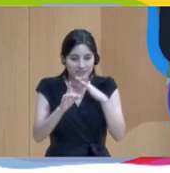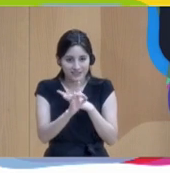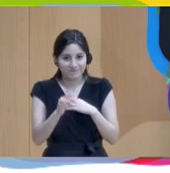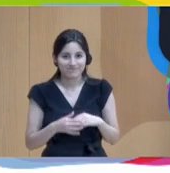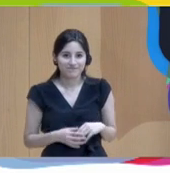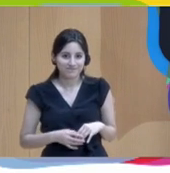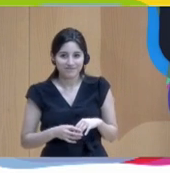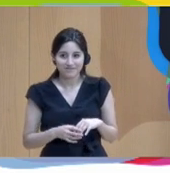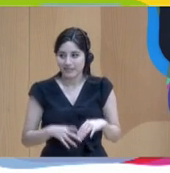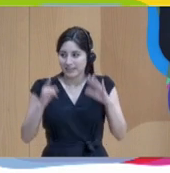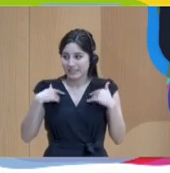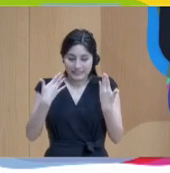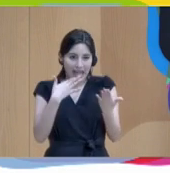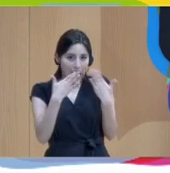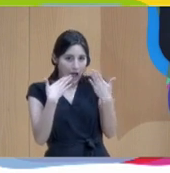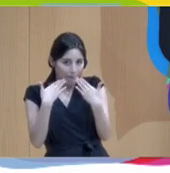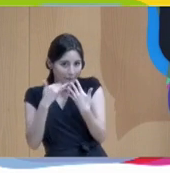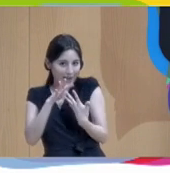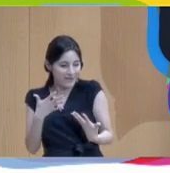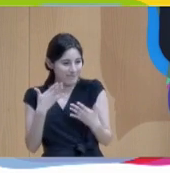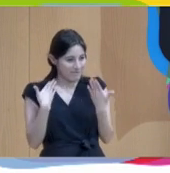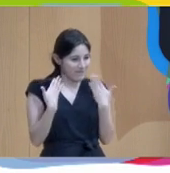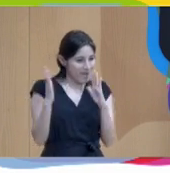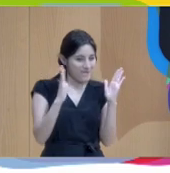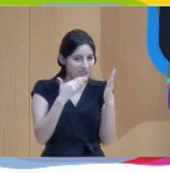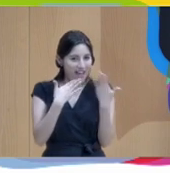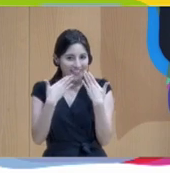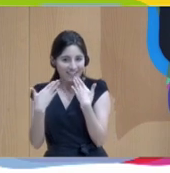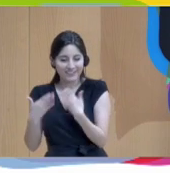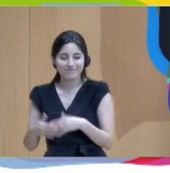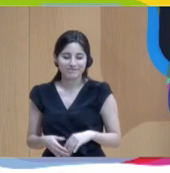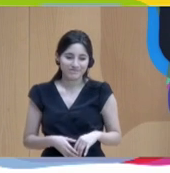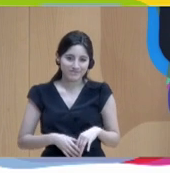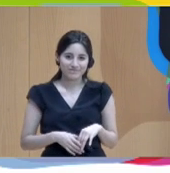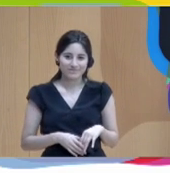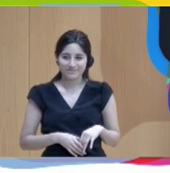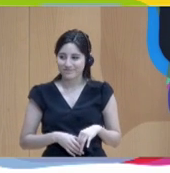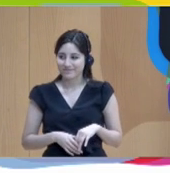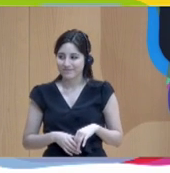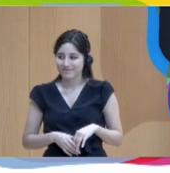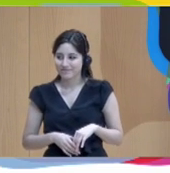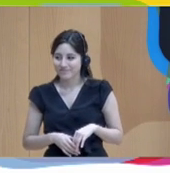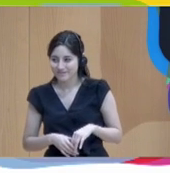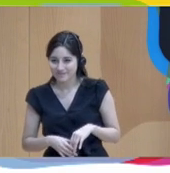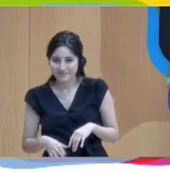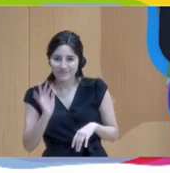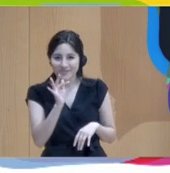We are starting a dialogue here. Now, when we are finishing. Take the water and relax.